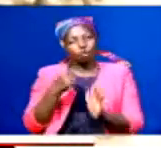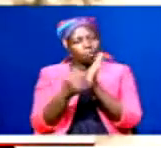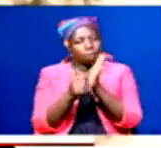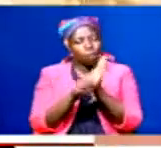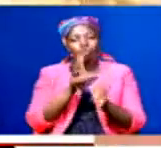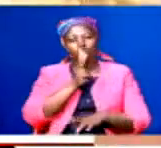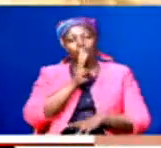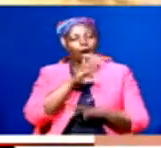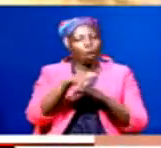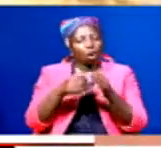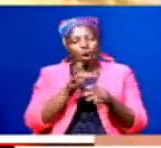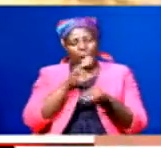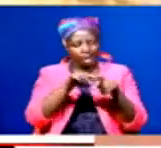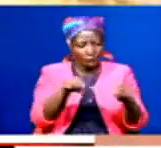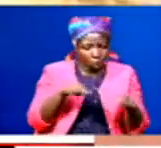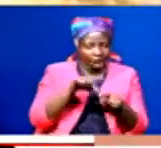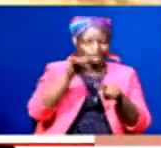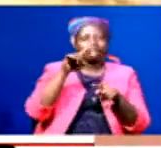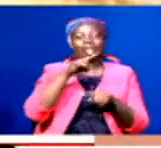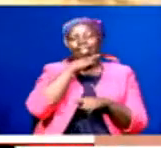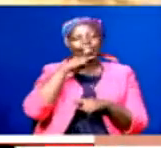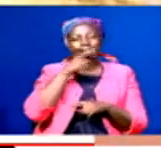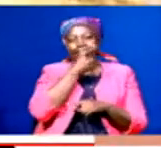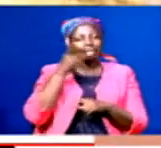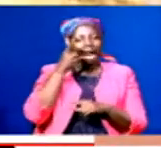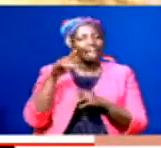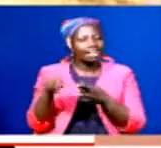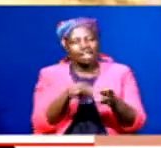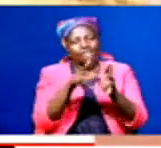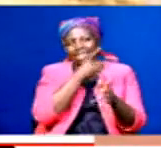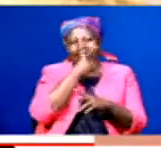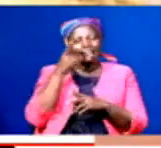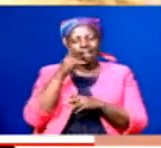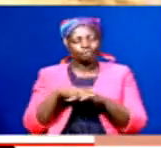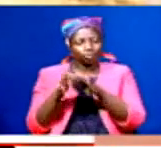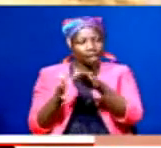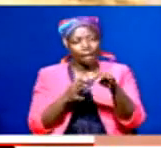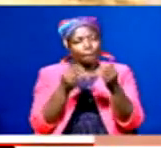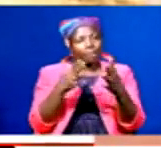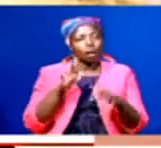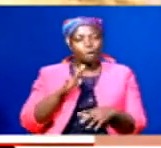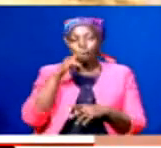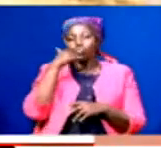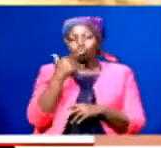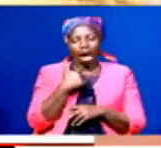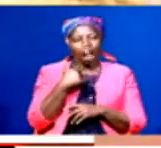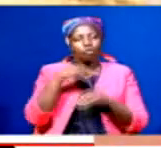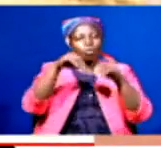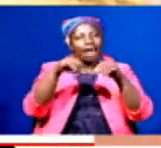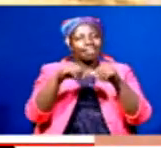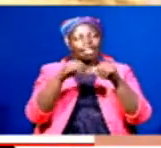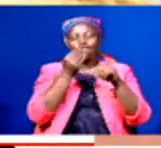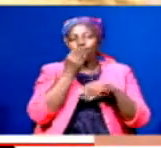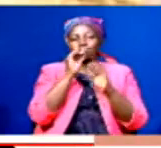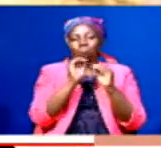mtoni imekauka. Majority of the people who are actually facing this acute malnutrition is lactating mothers, pregnant mothers